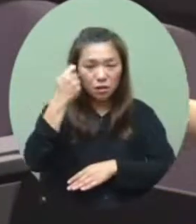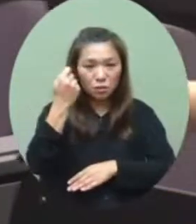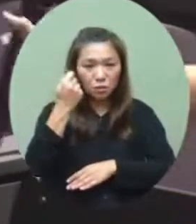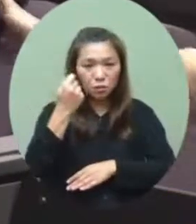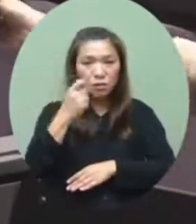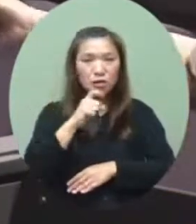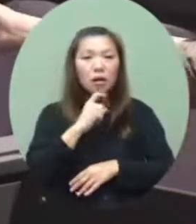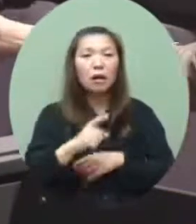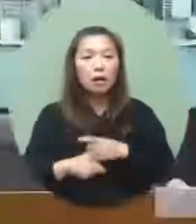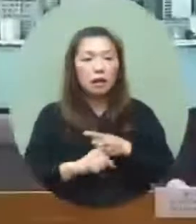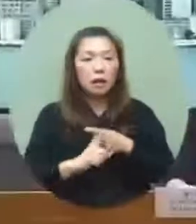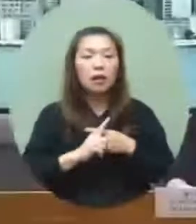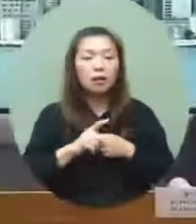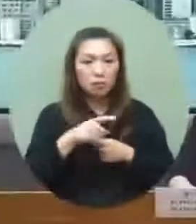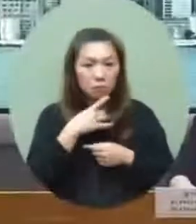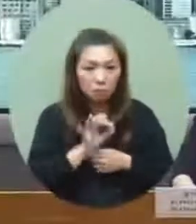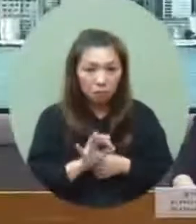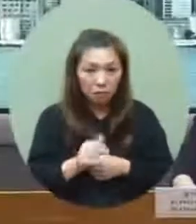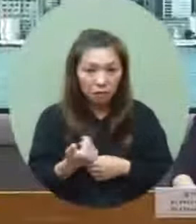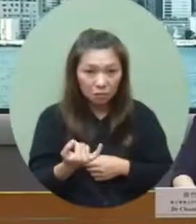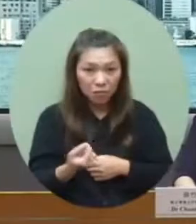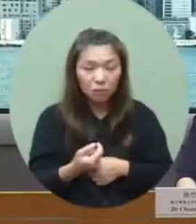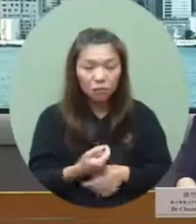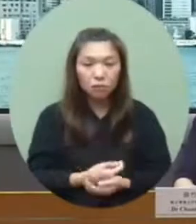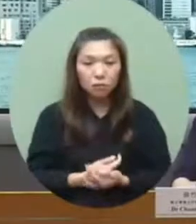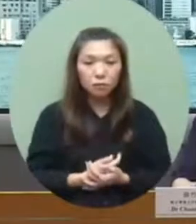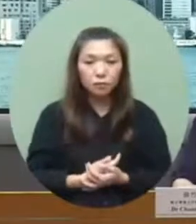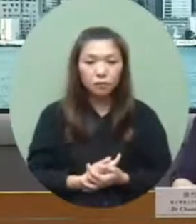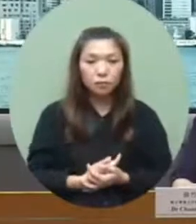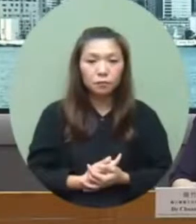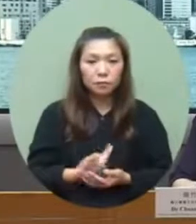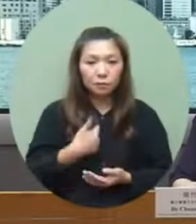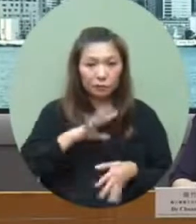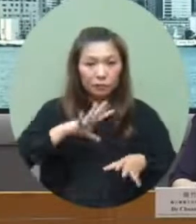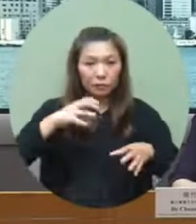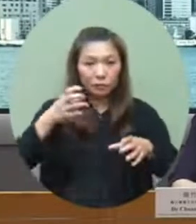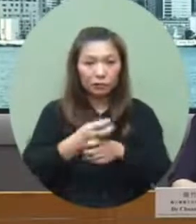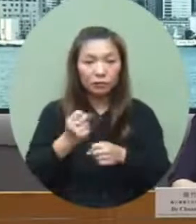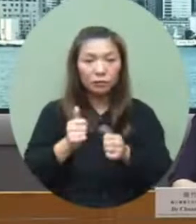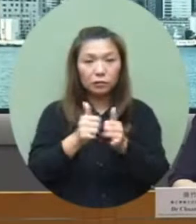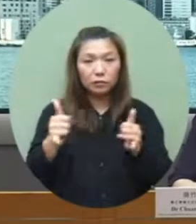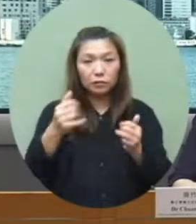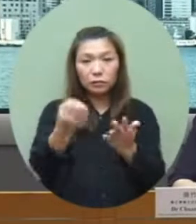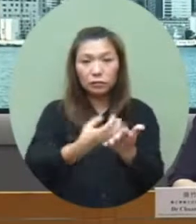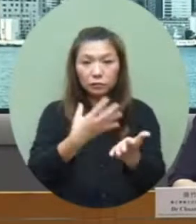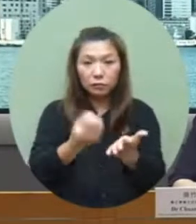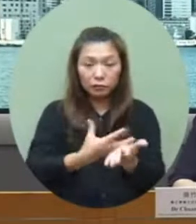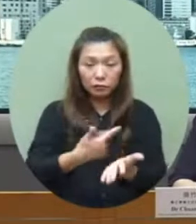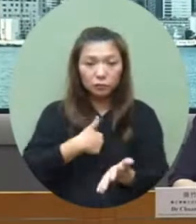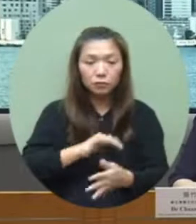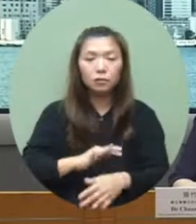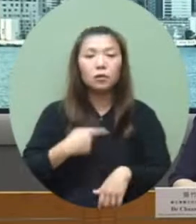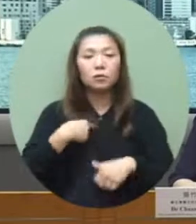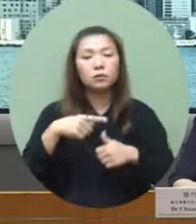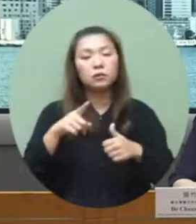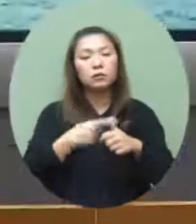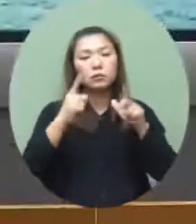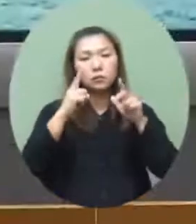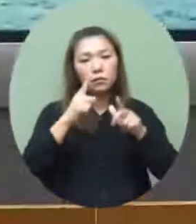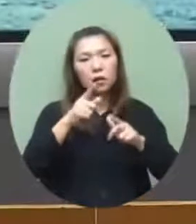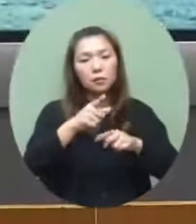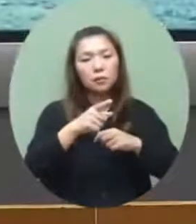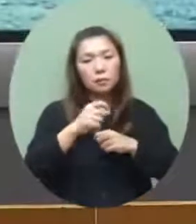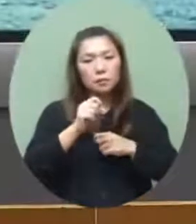you. Maybe I'll answer about the variant first. From the overseas